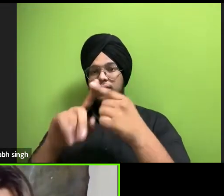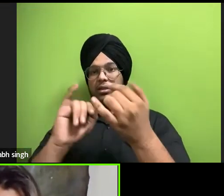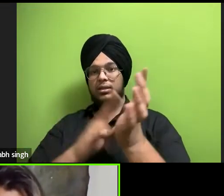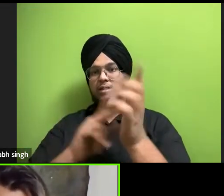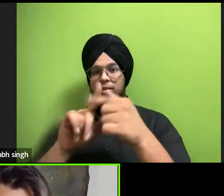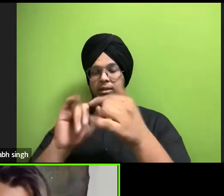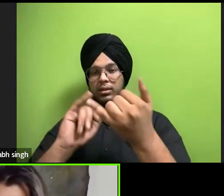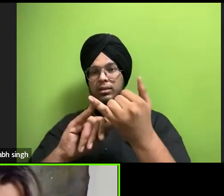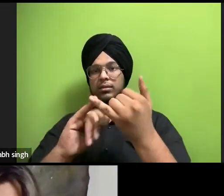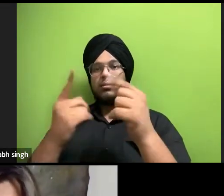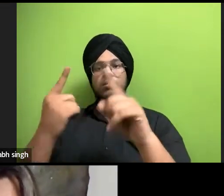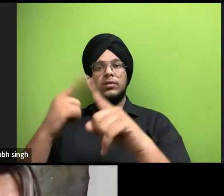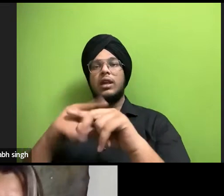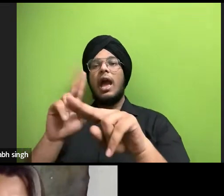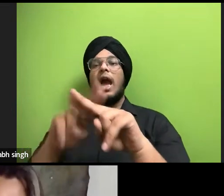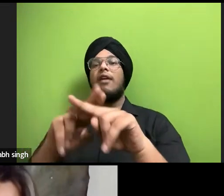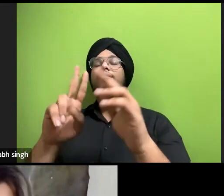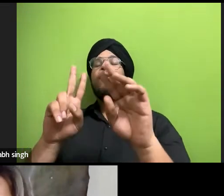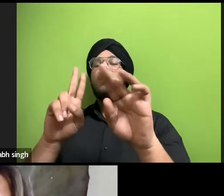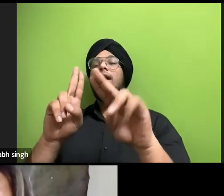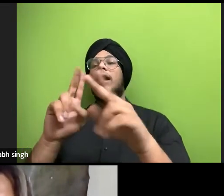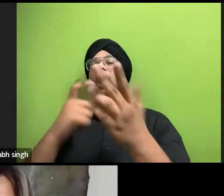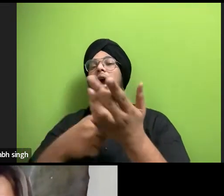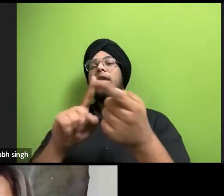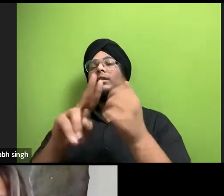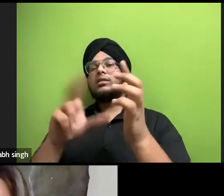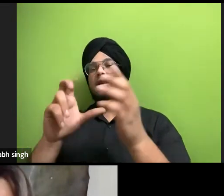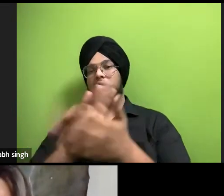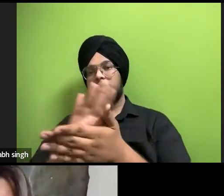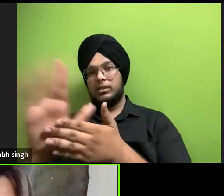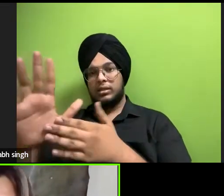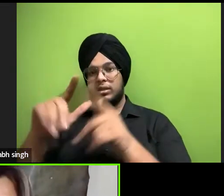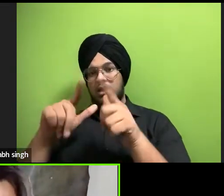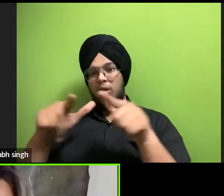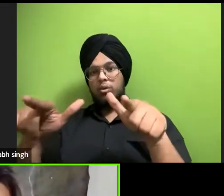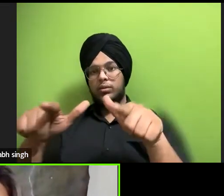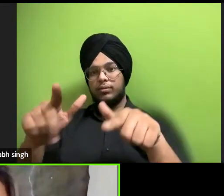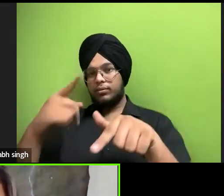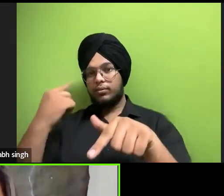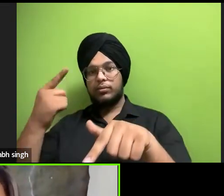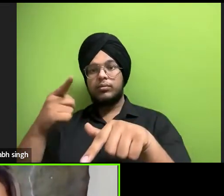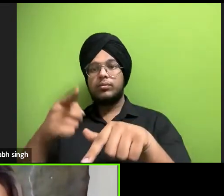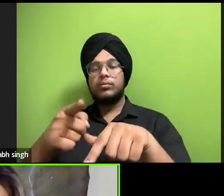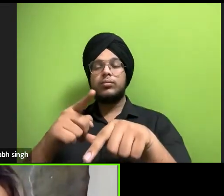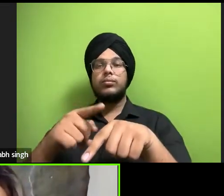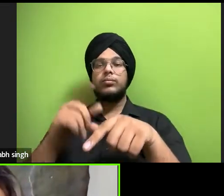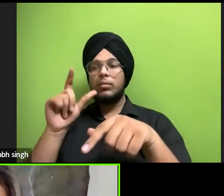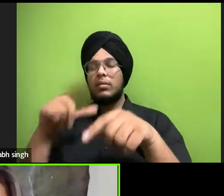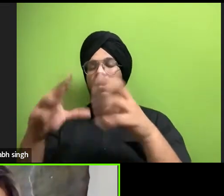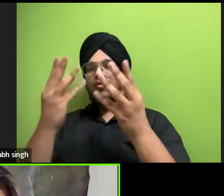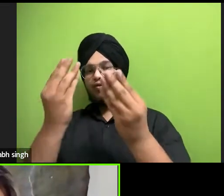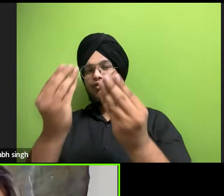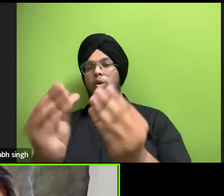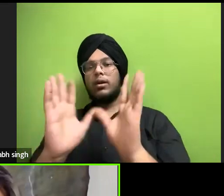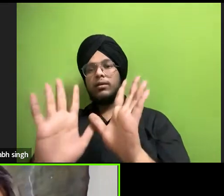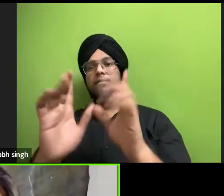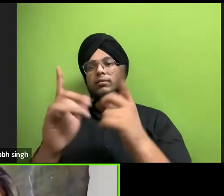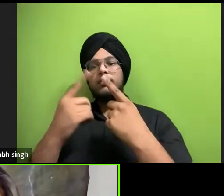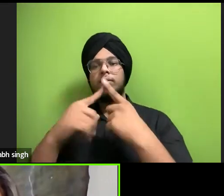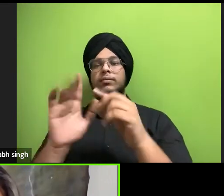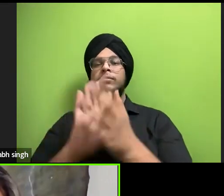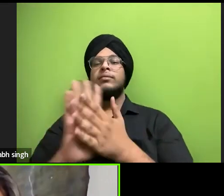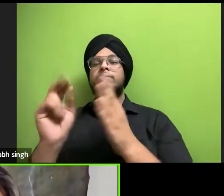French speaking, because these are also substantial, smaller minority communities in Hong